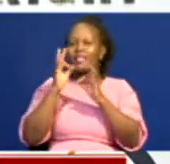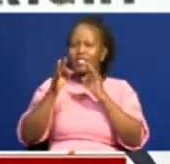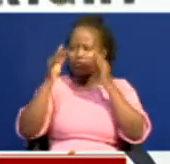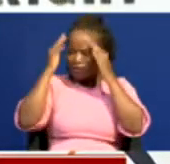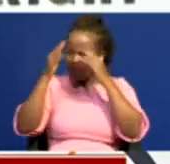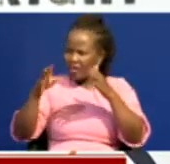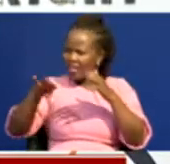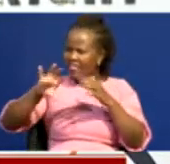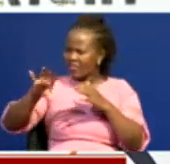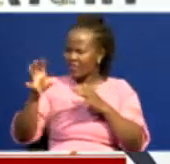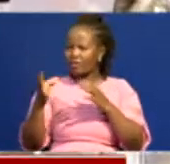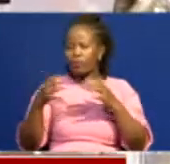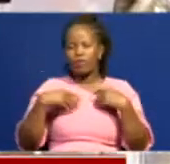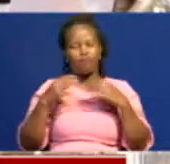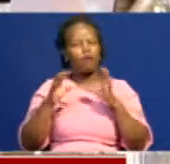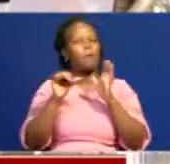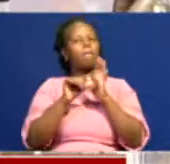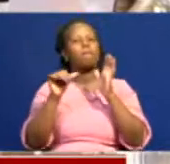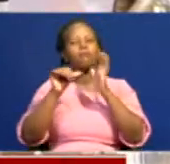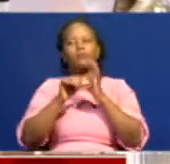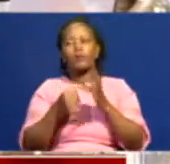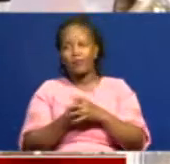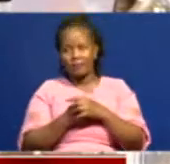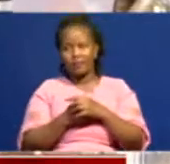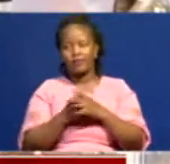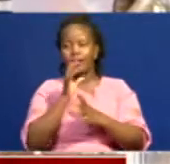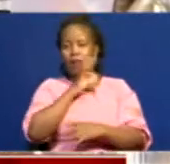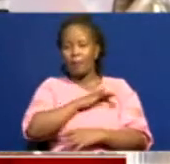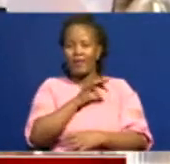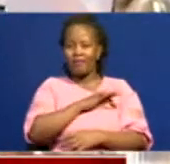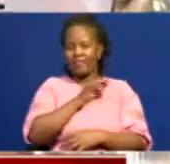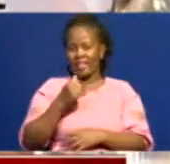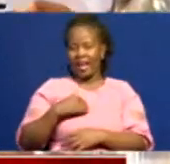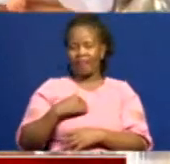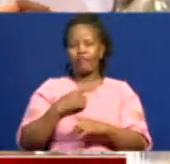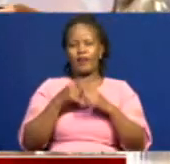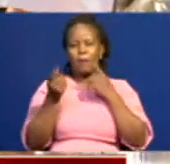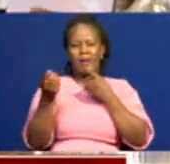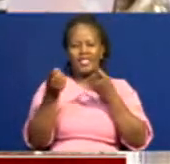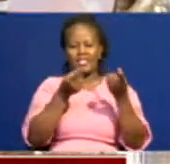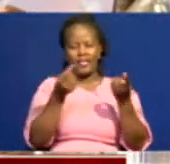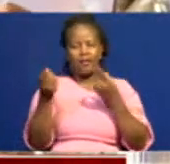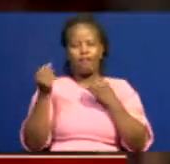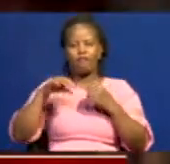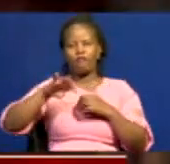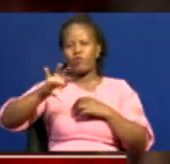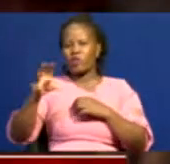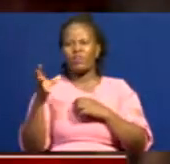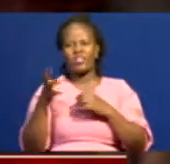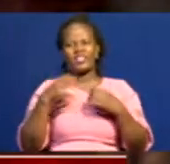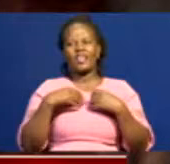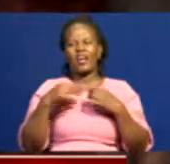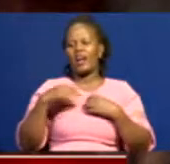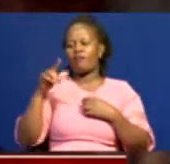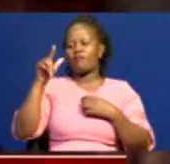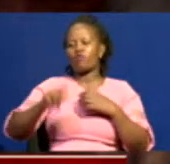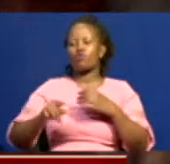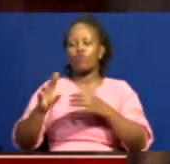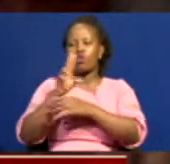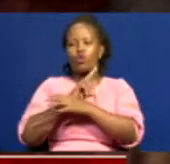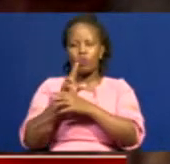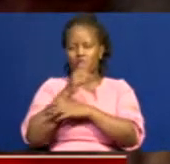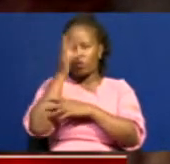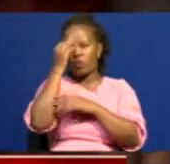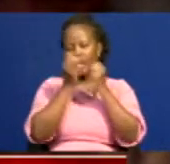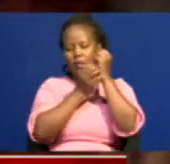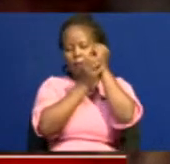you begin to see that there's a problem. Despite the gains, a few counties still have a low contraceptive prevalence rate as a result of